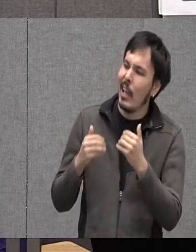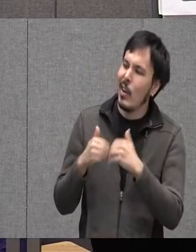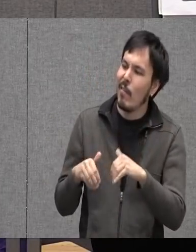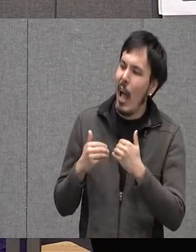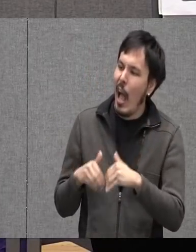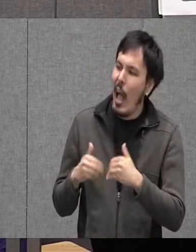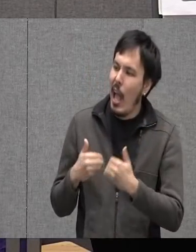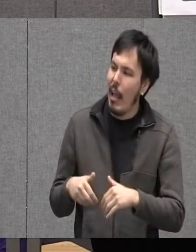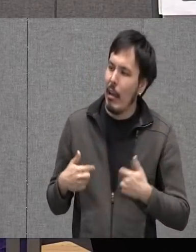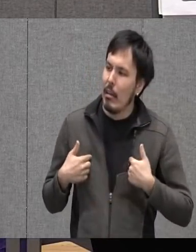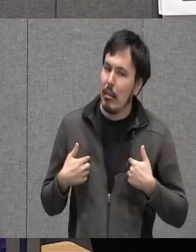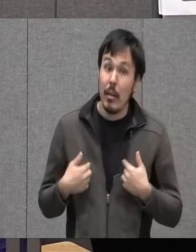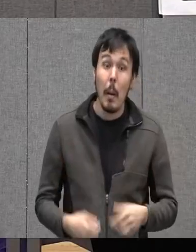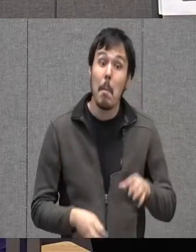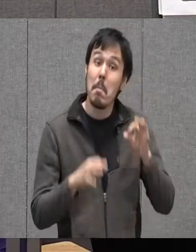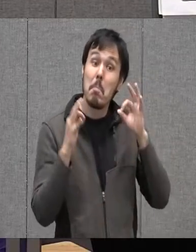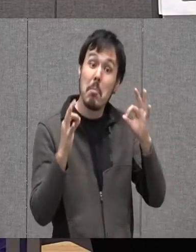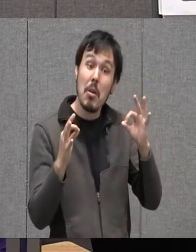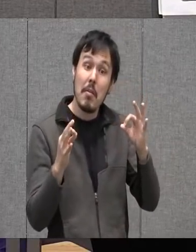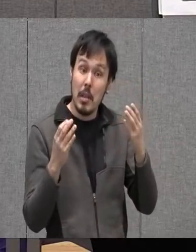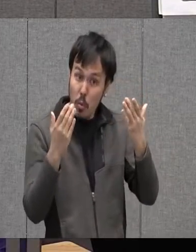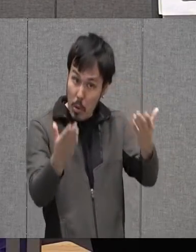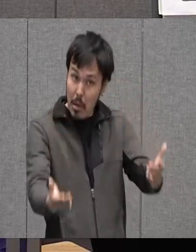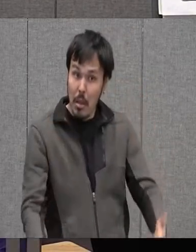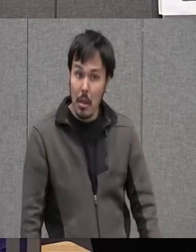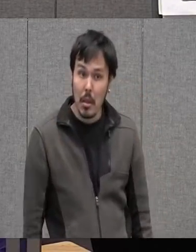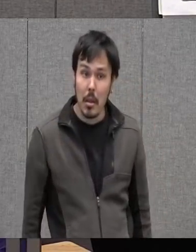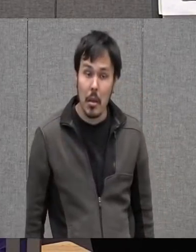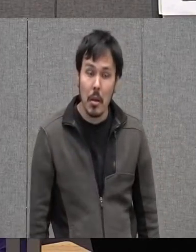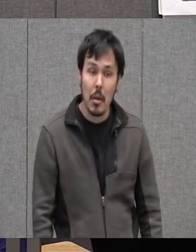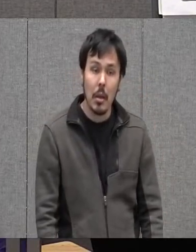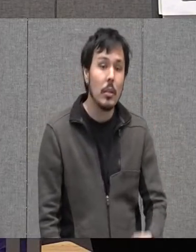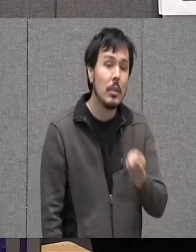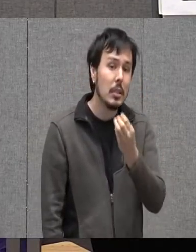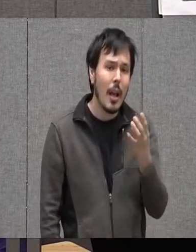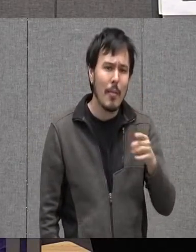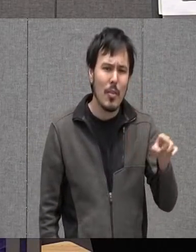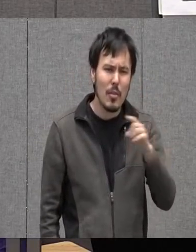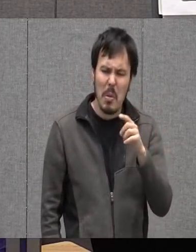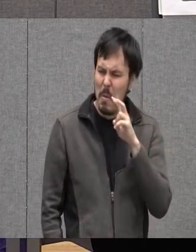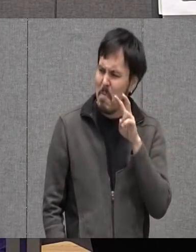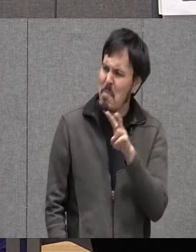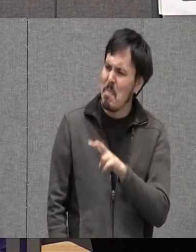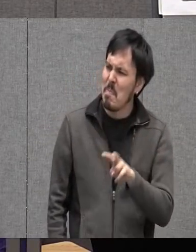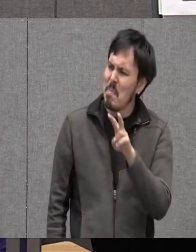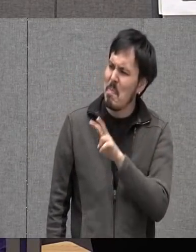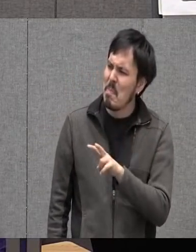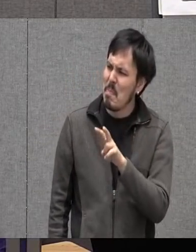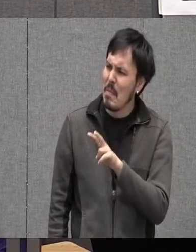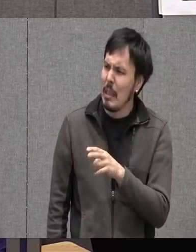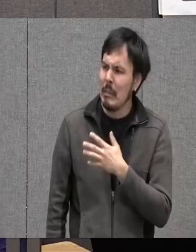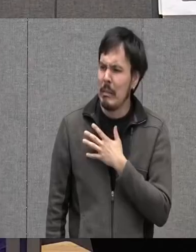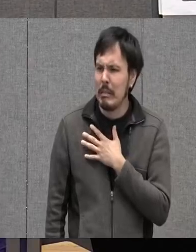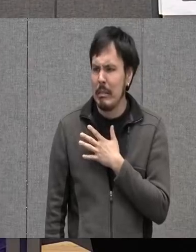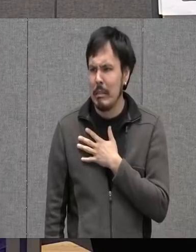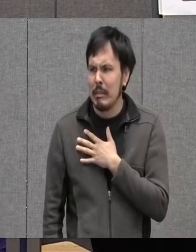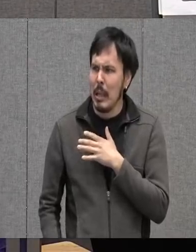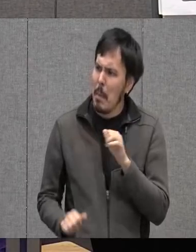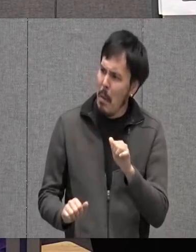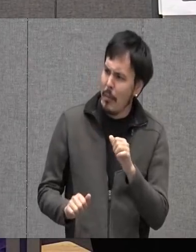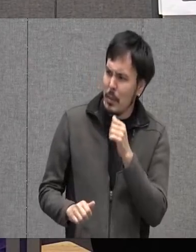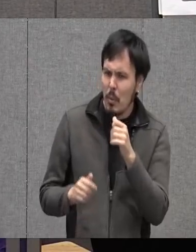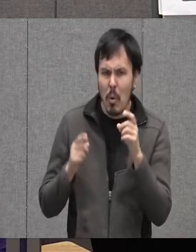problem. Perfect, try it out. Some of you are looking at that like, no, that might not